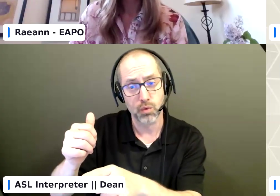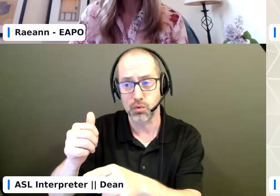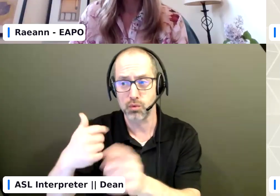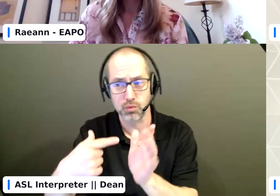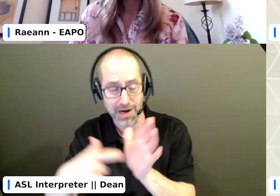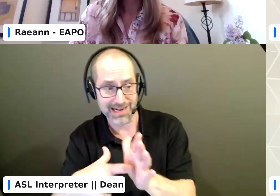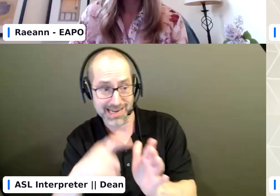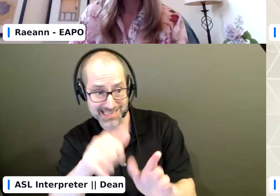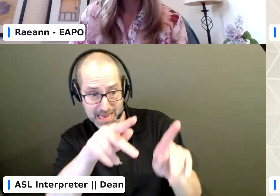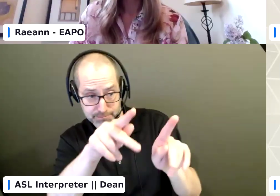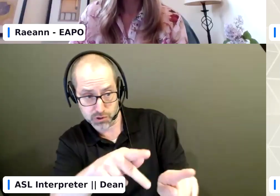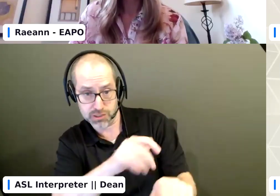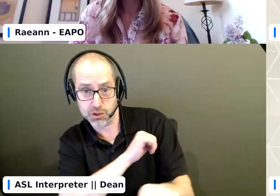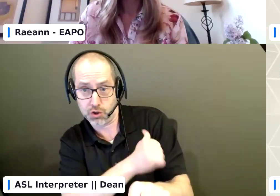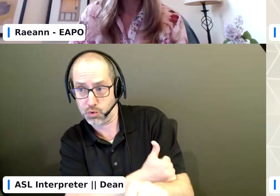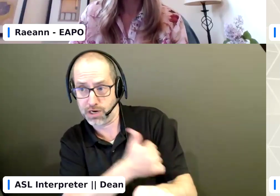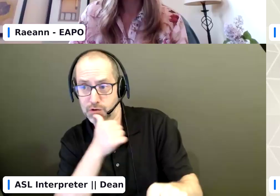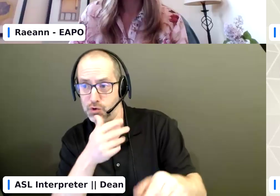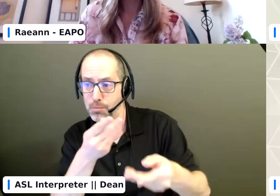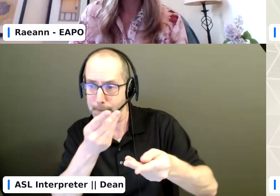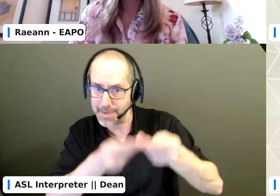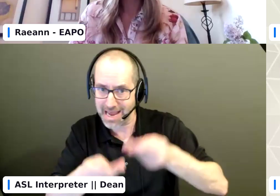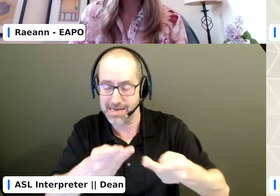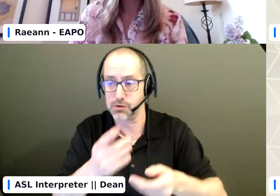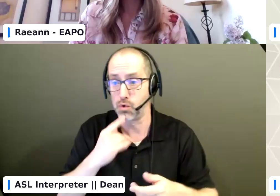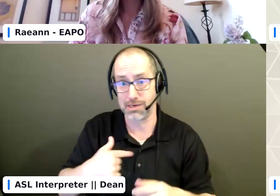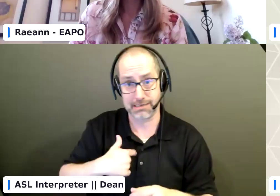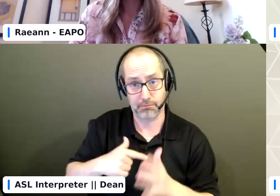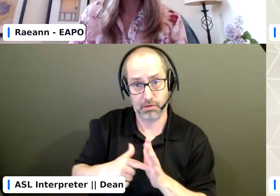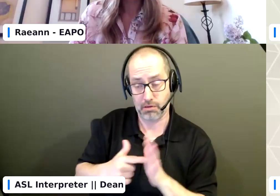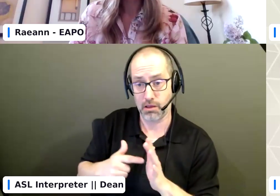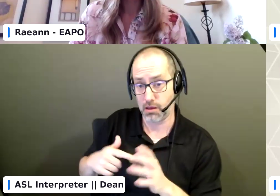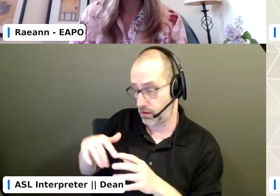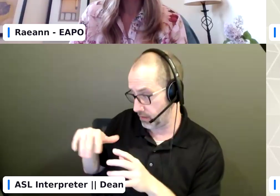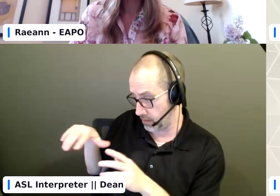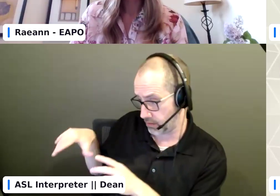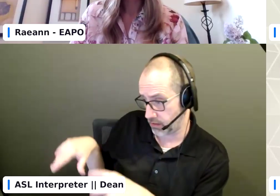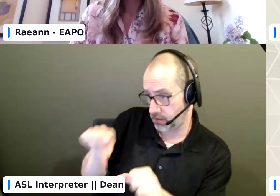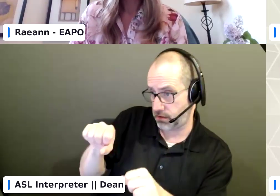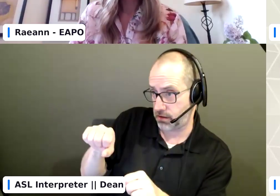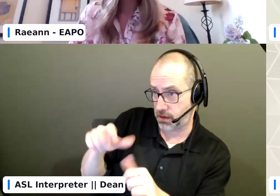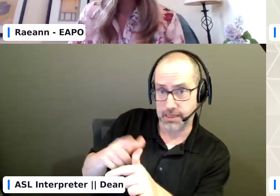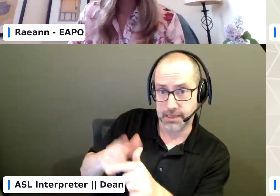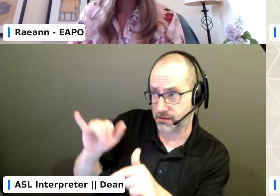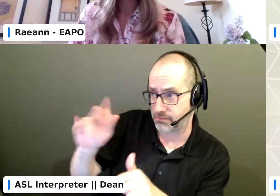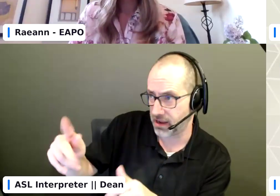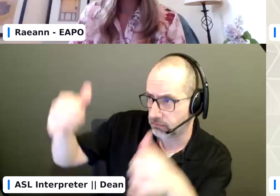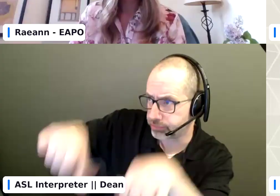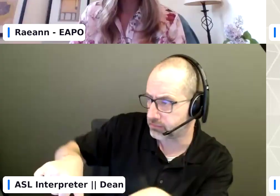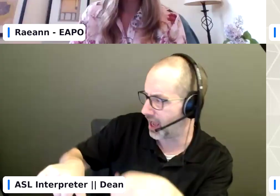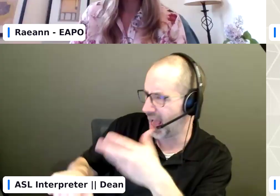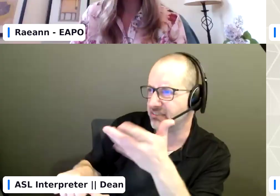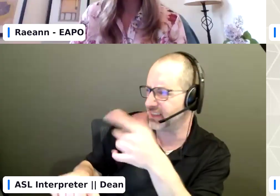account? And what about delays in getting the banks taking instructions from legal representatives? So that might be a situation